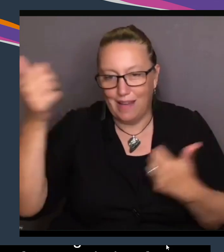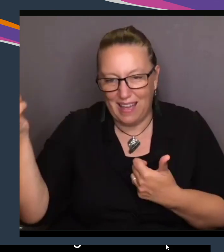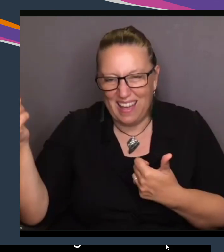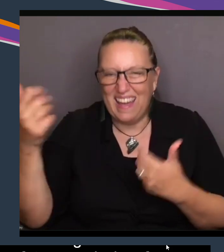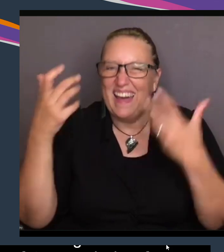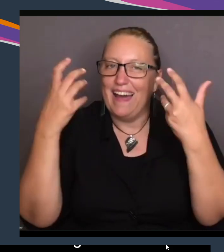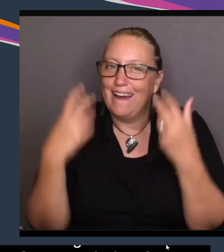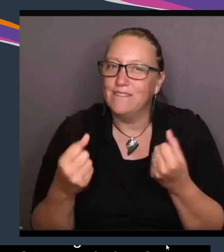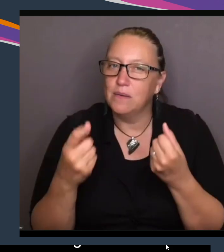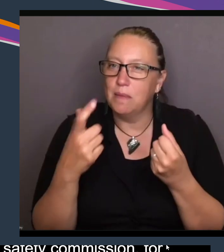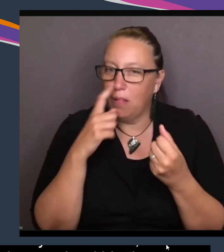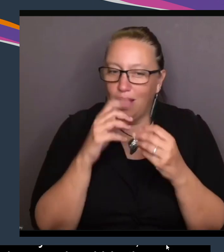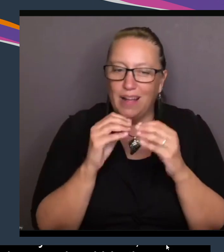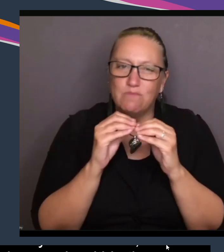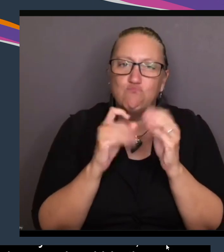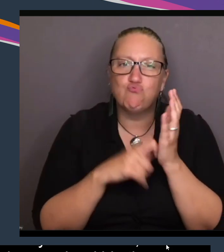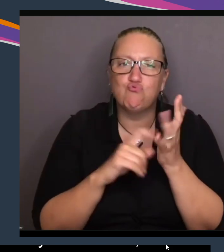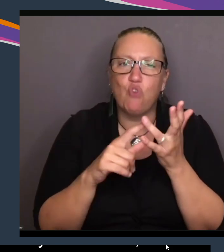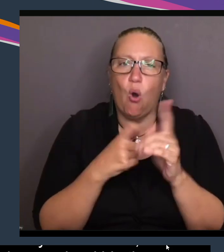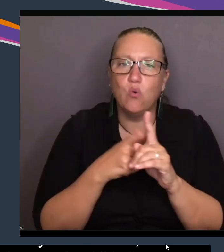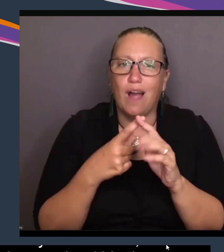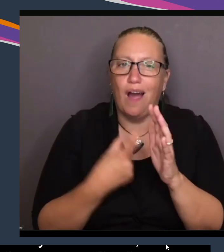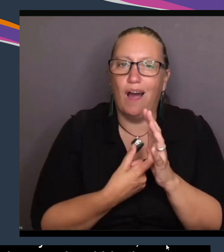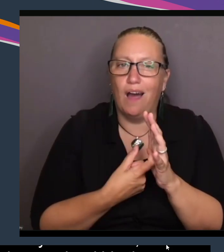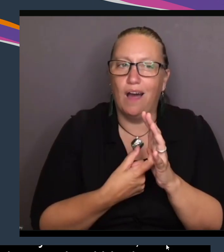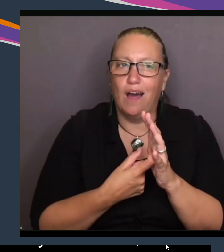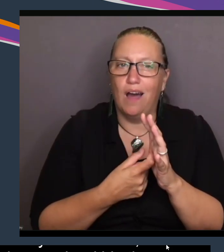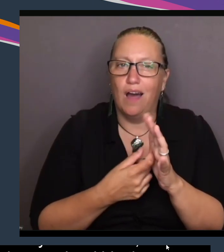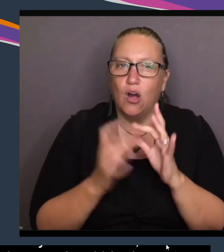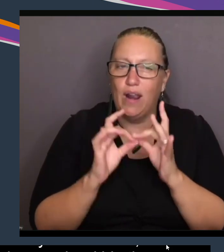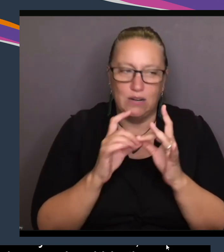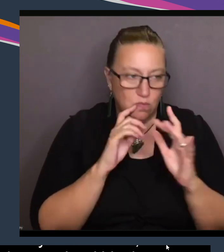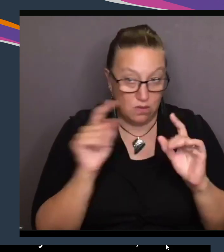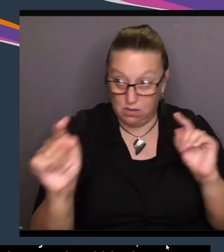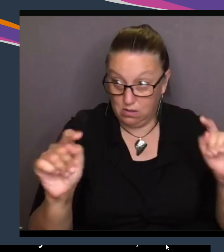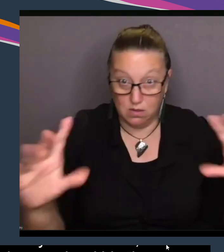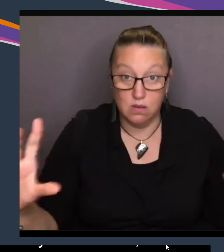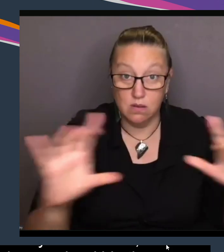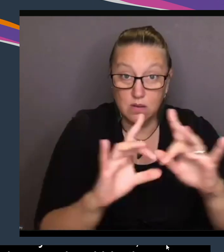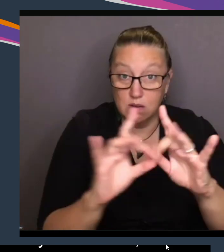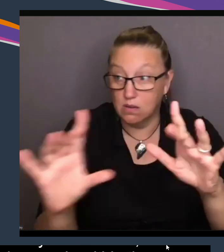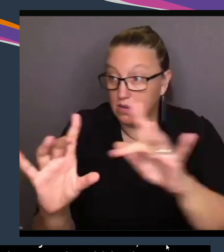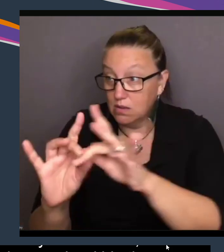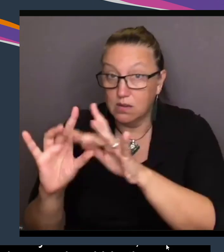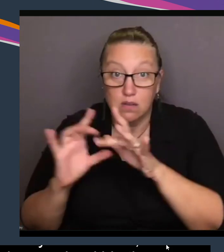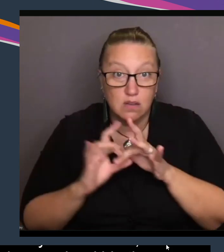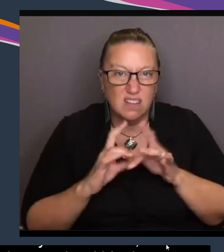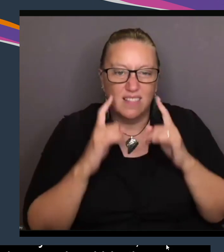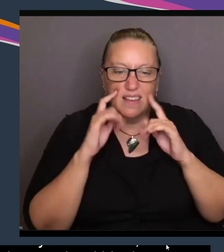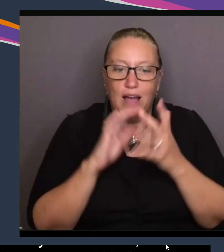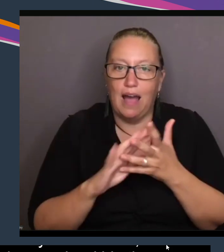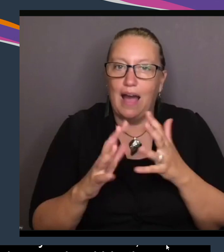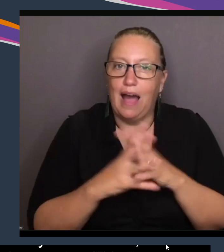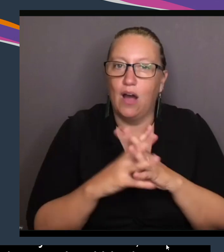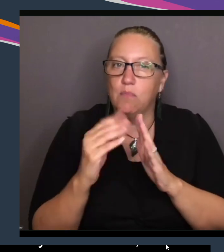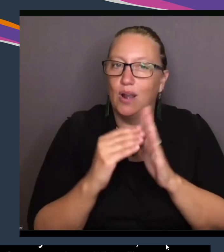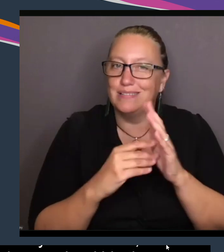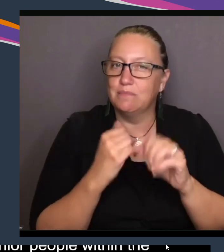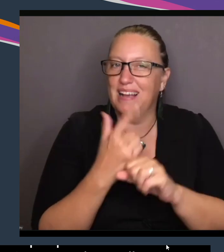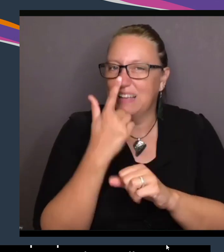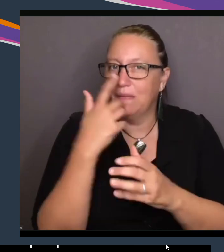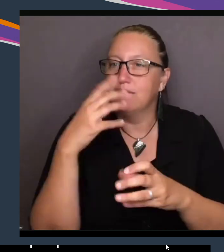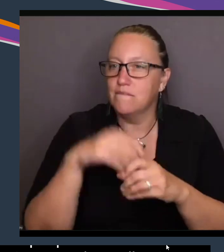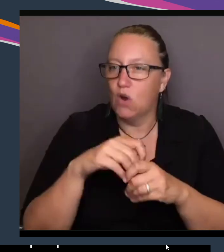and think about how policymakers might be involved in your research project.